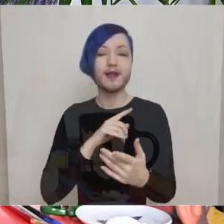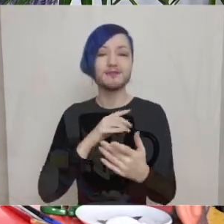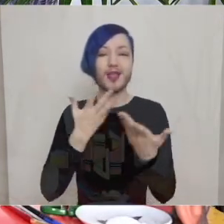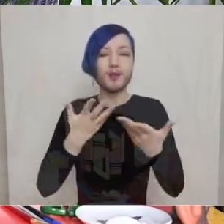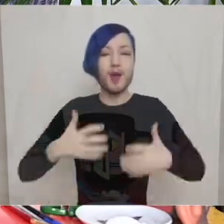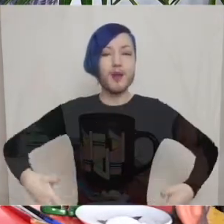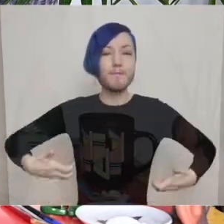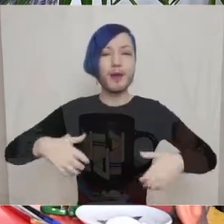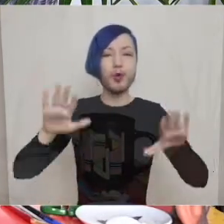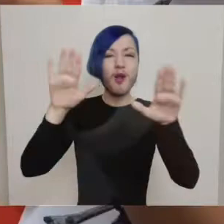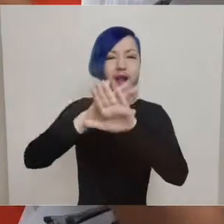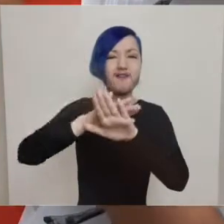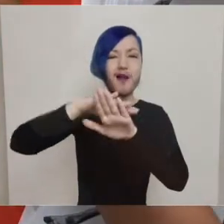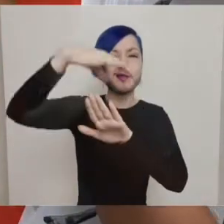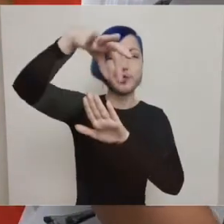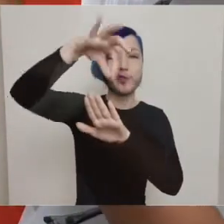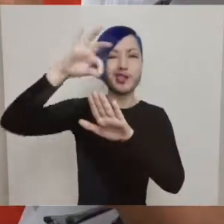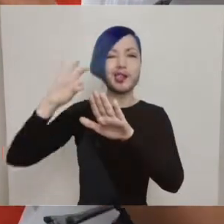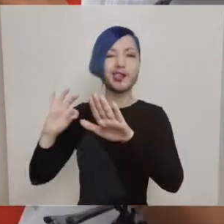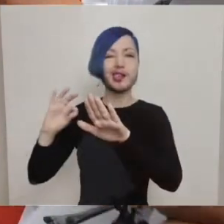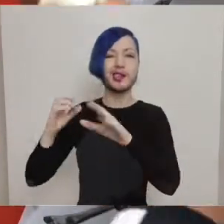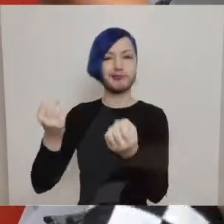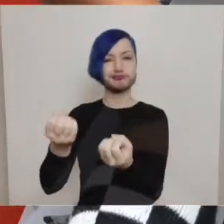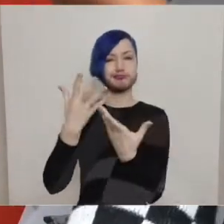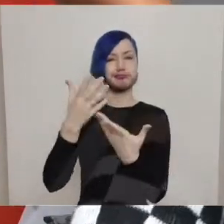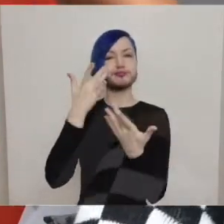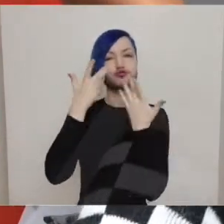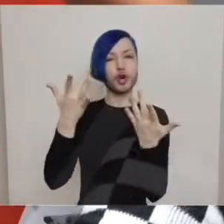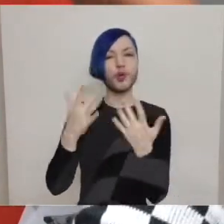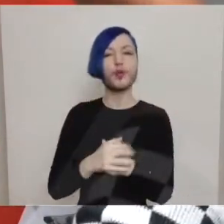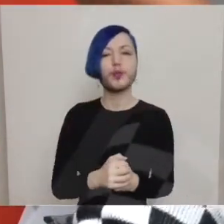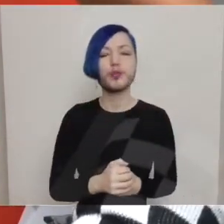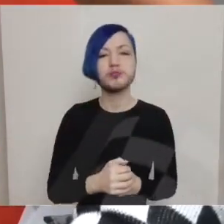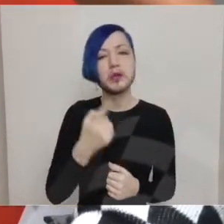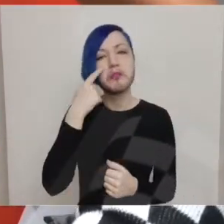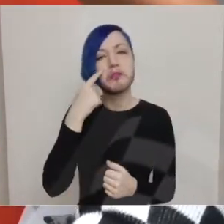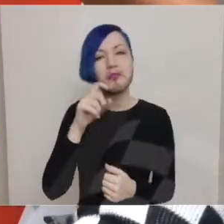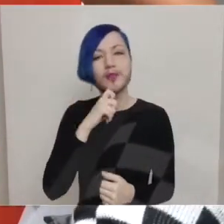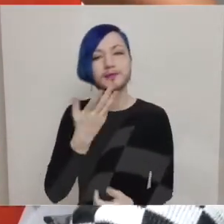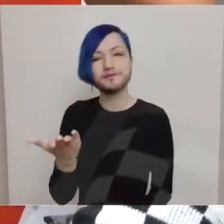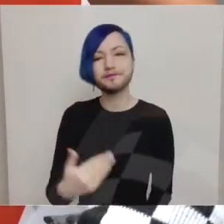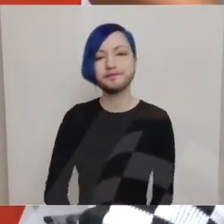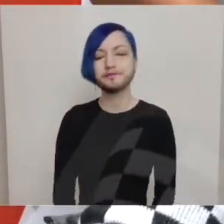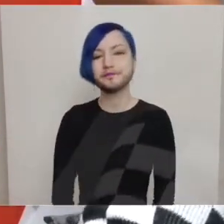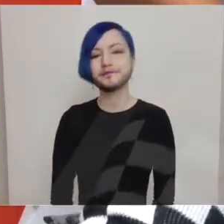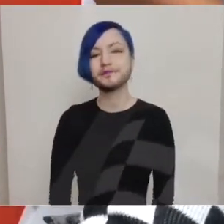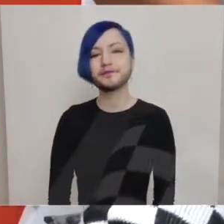the image of the baboon. So let's give that a go.